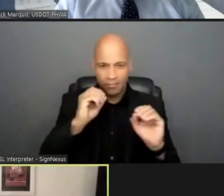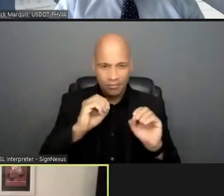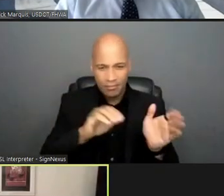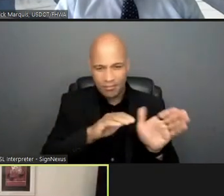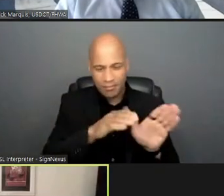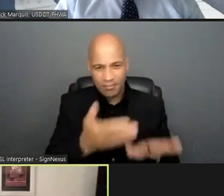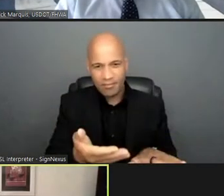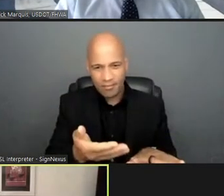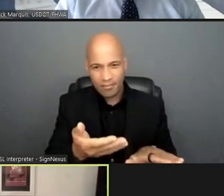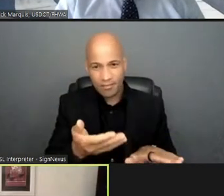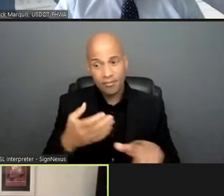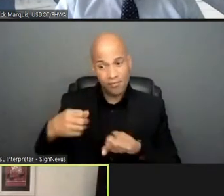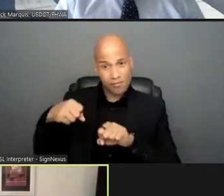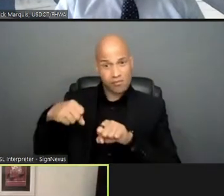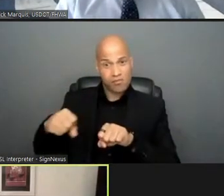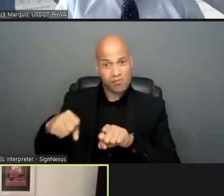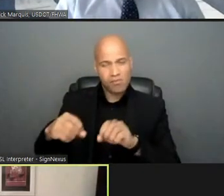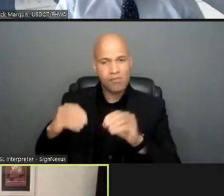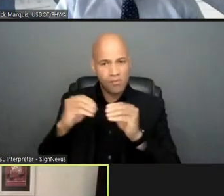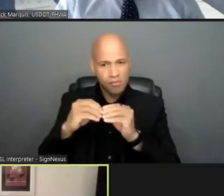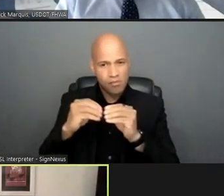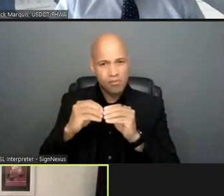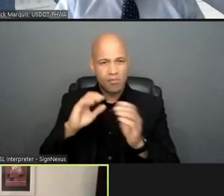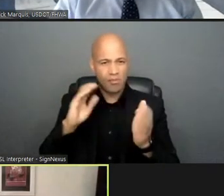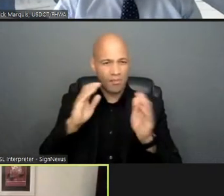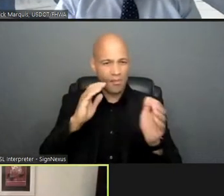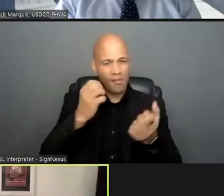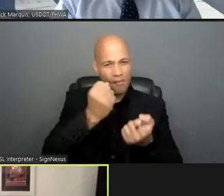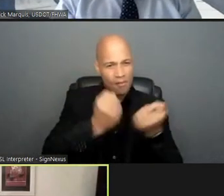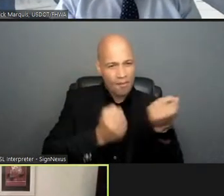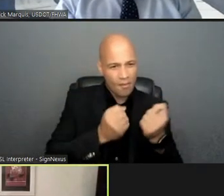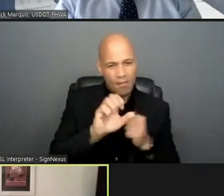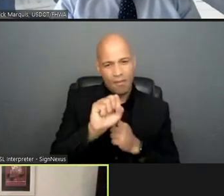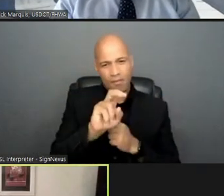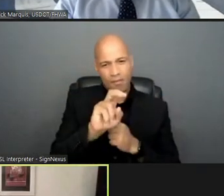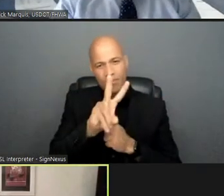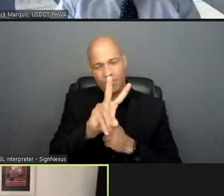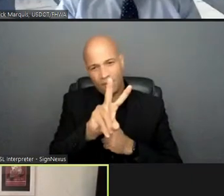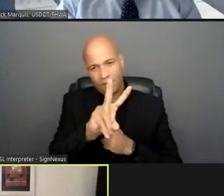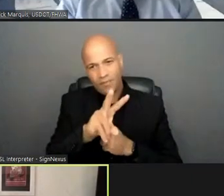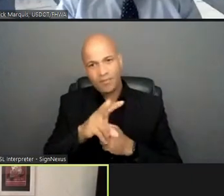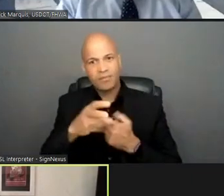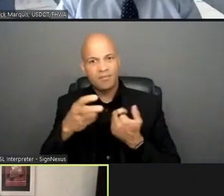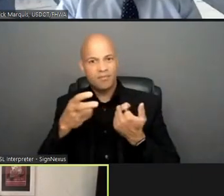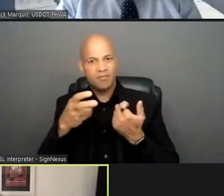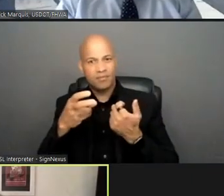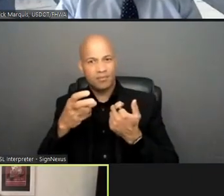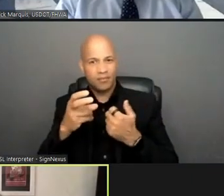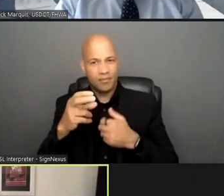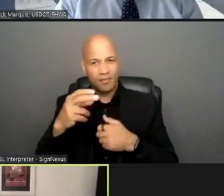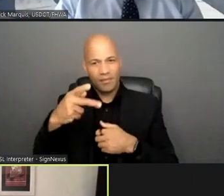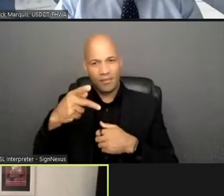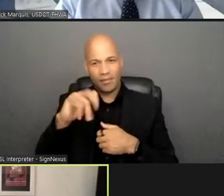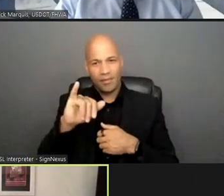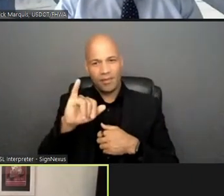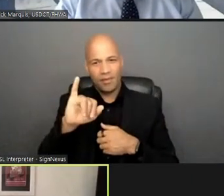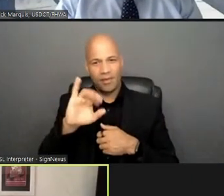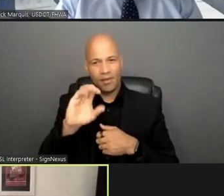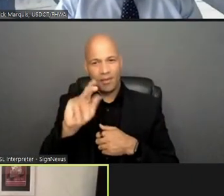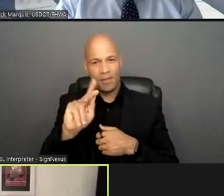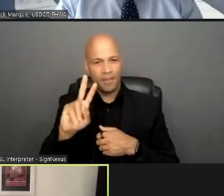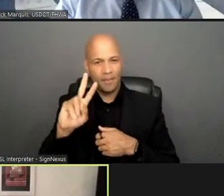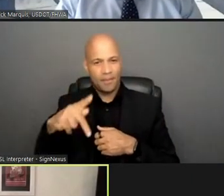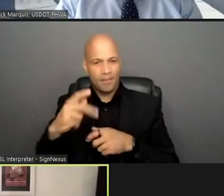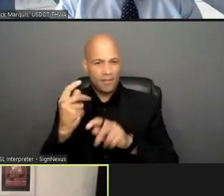many more motorcycles can fit on the road than a car SUV or pickup three or four motorcycles can fit into the parking spot of a single